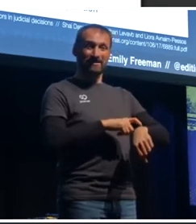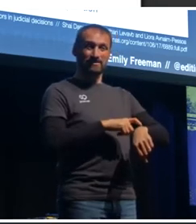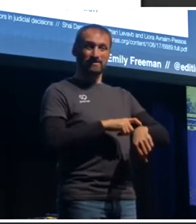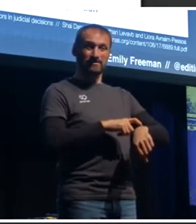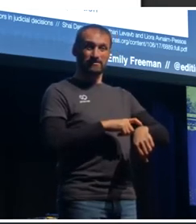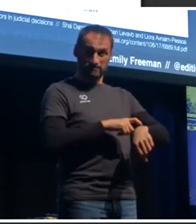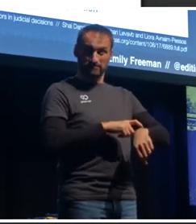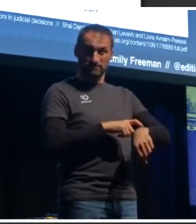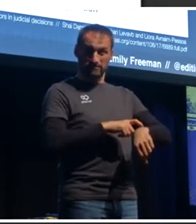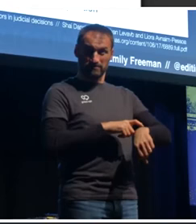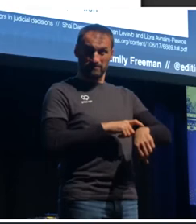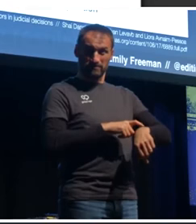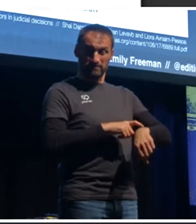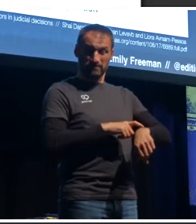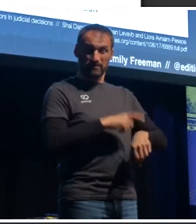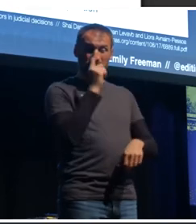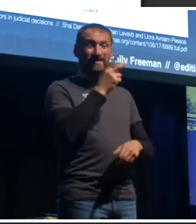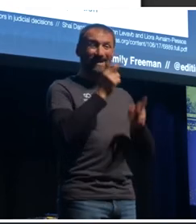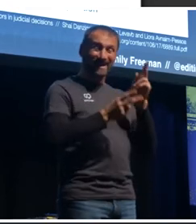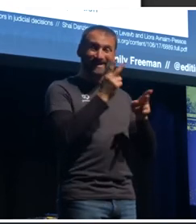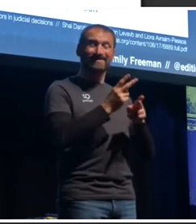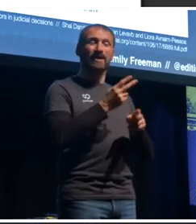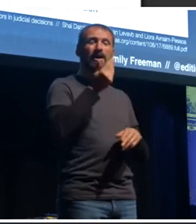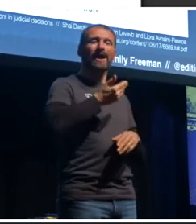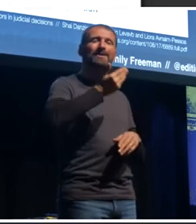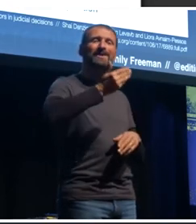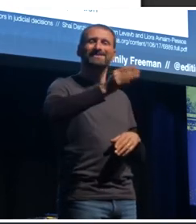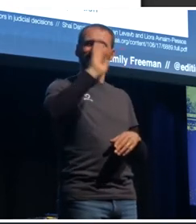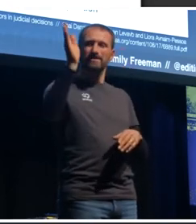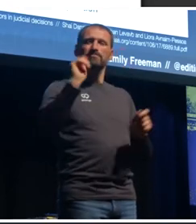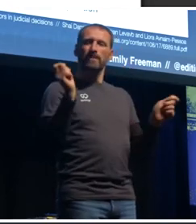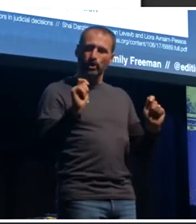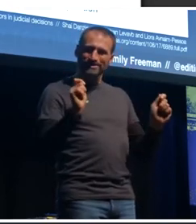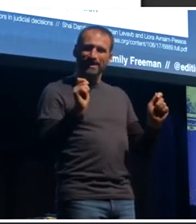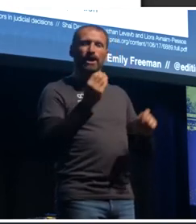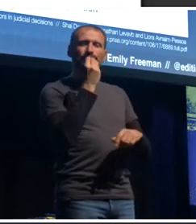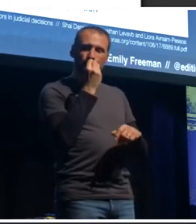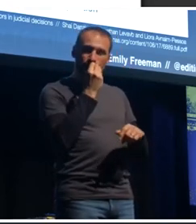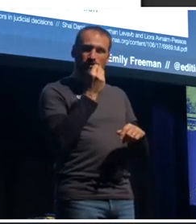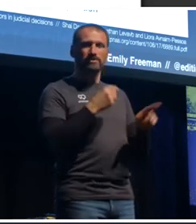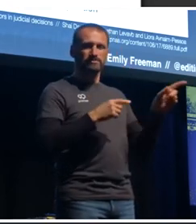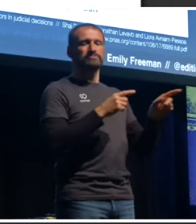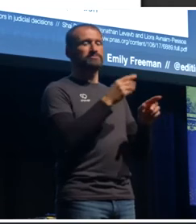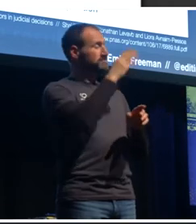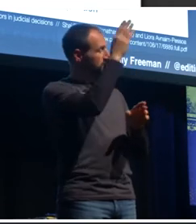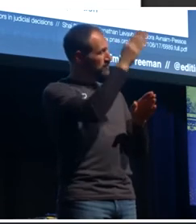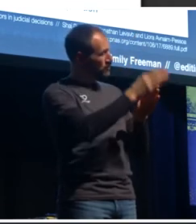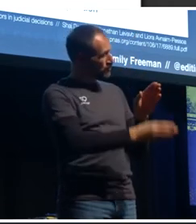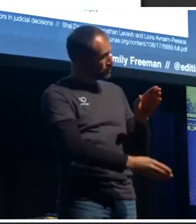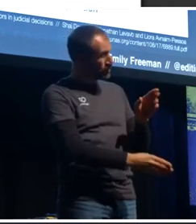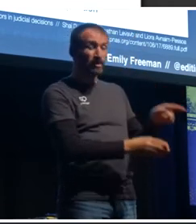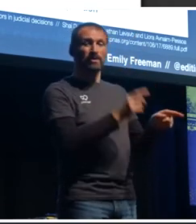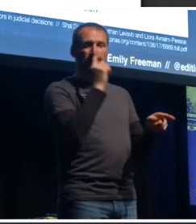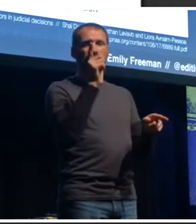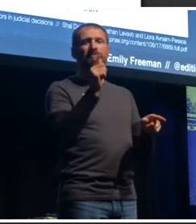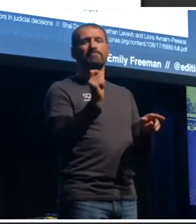breaks. The red circles on that graph are the first decision of a session, and the gray dotted line is their break. First thing in the